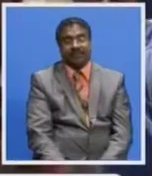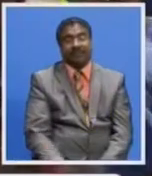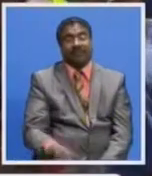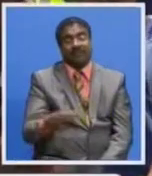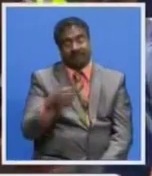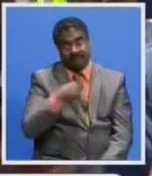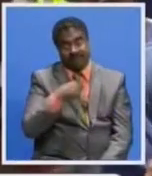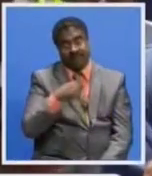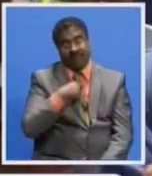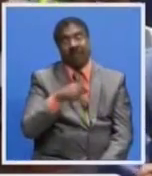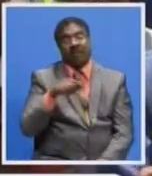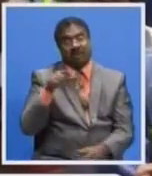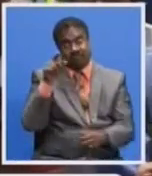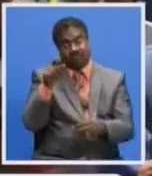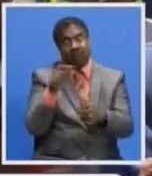fianyeko.